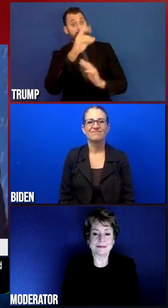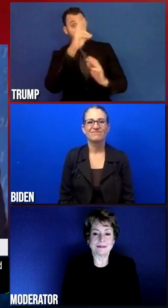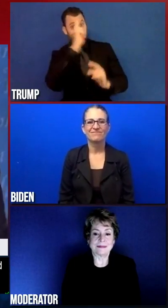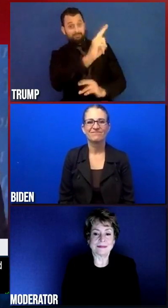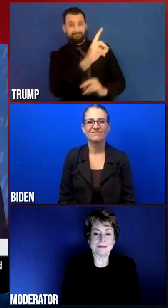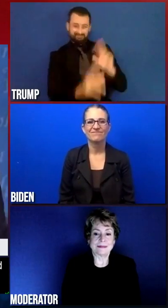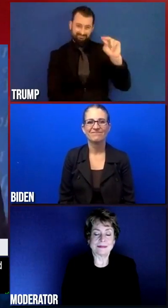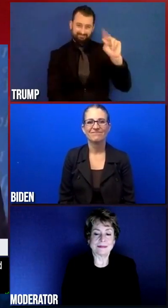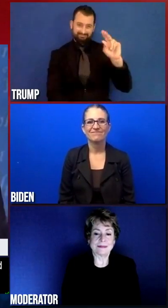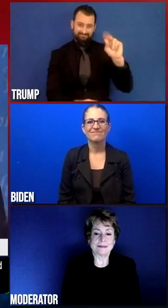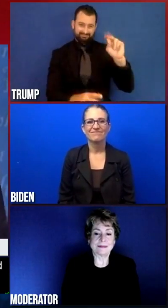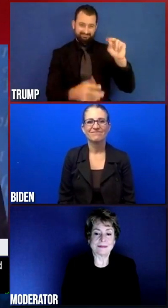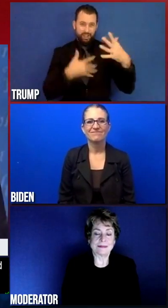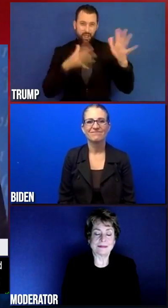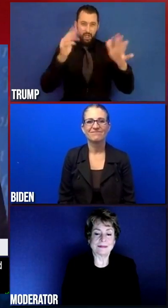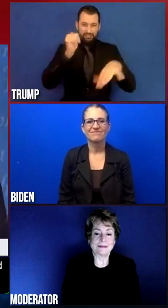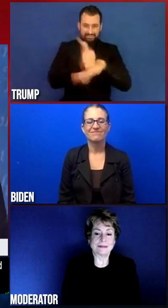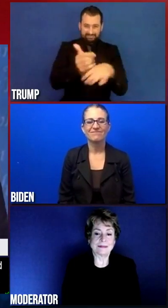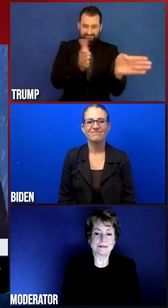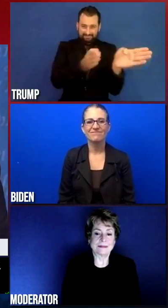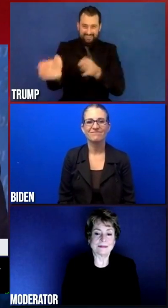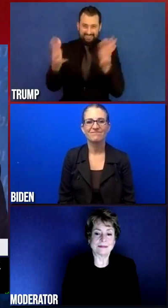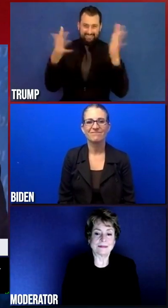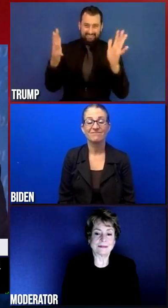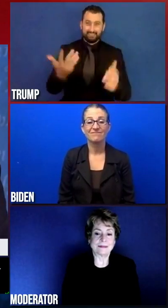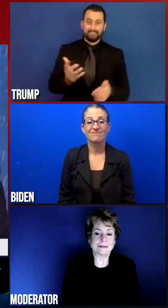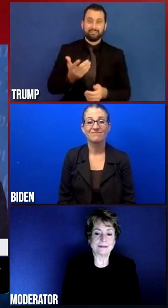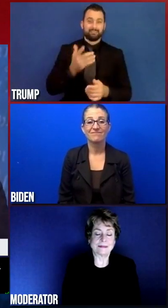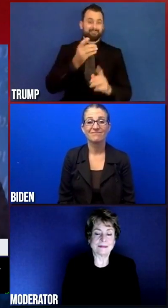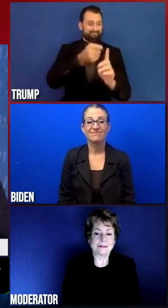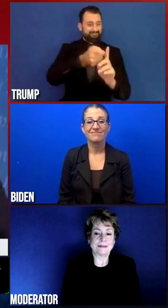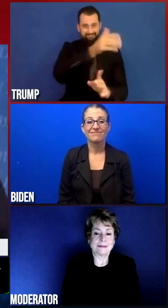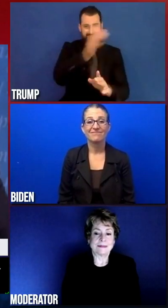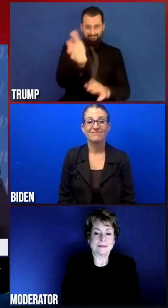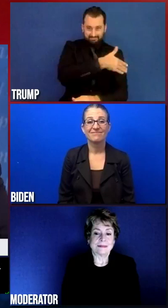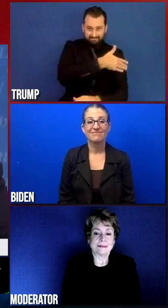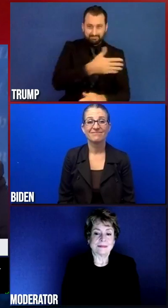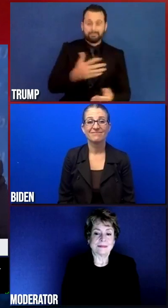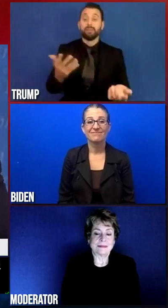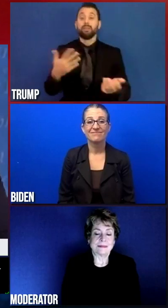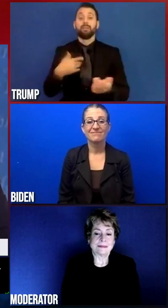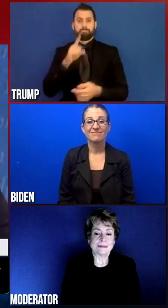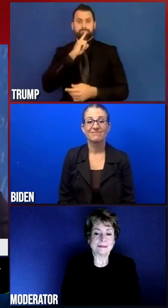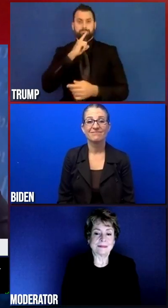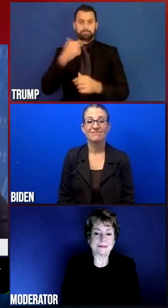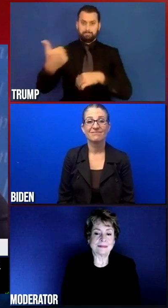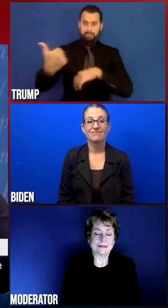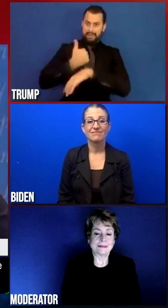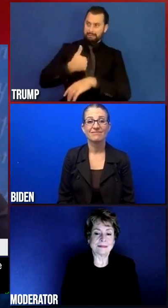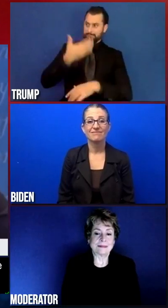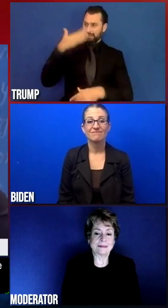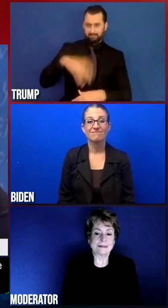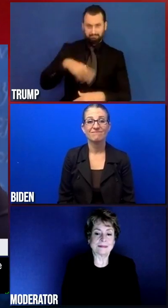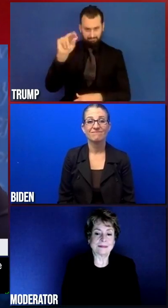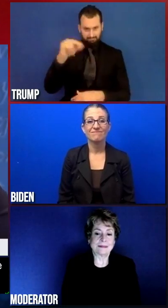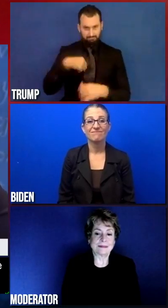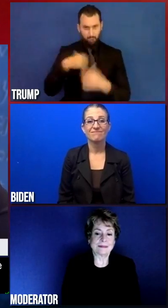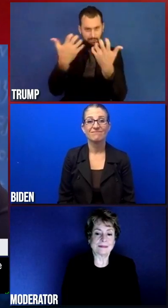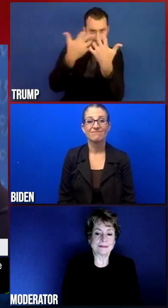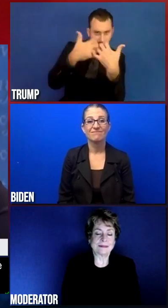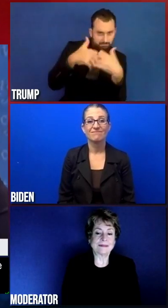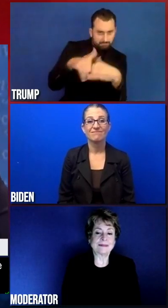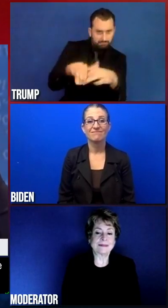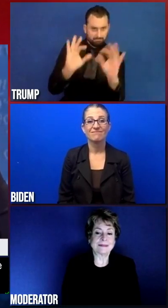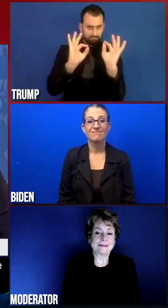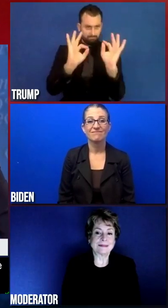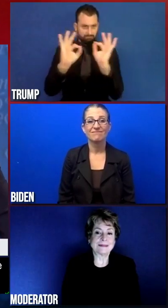badly? Yeah. If I run it badly, they'll probably blame him, but they'll blame me. But more importantly, I want to help people. Okay? I said, you got to run it so well. That's what he's and I known just for.